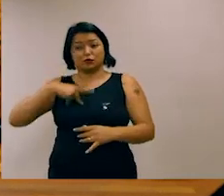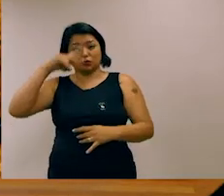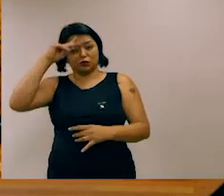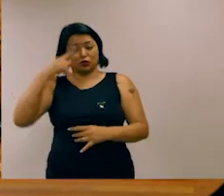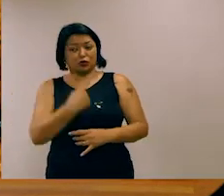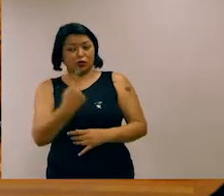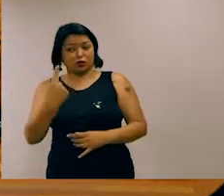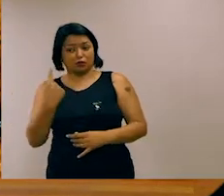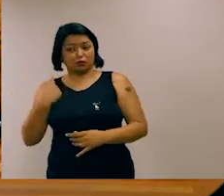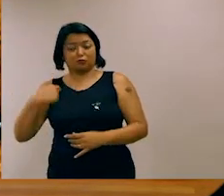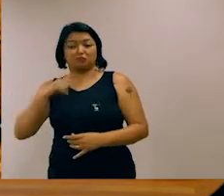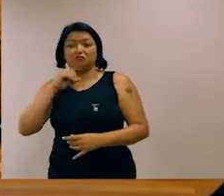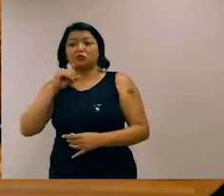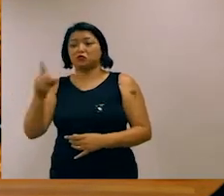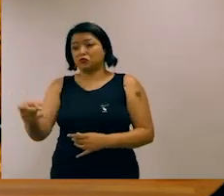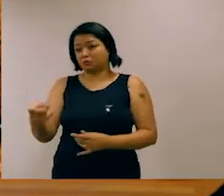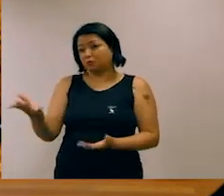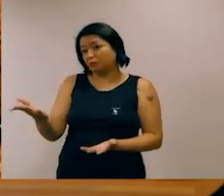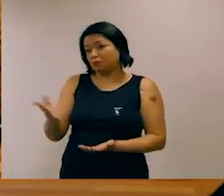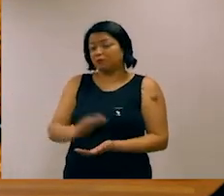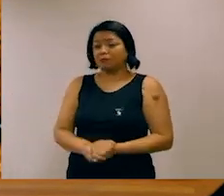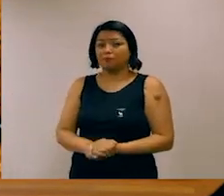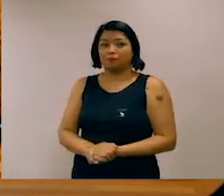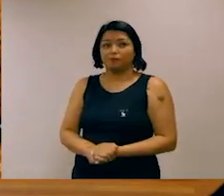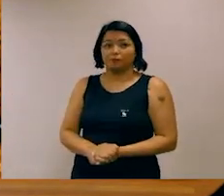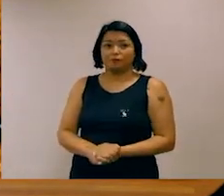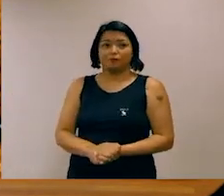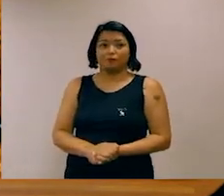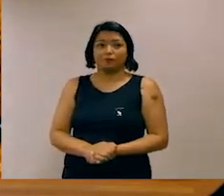how to learn more about behavioral economics?